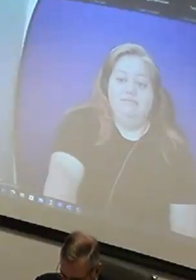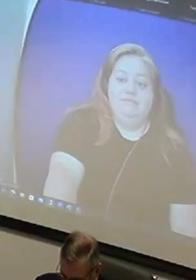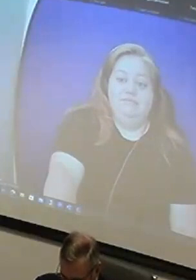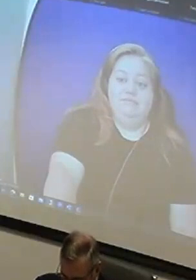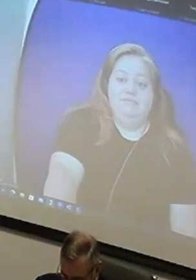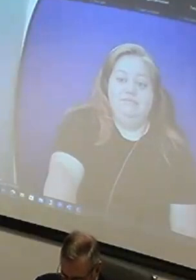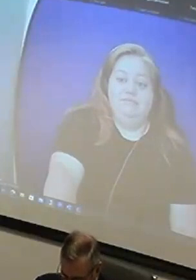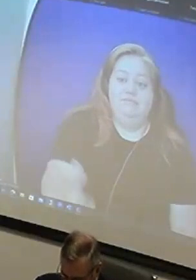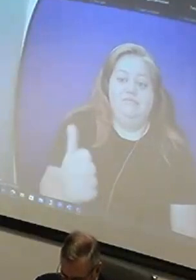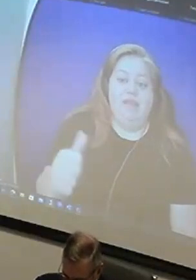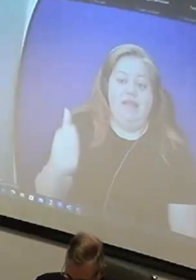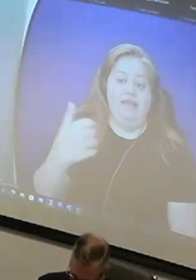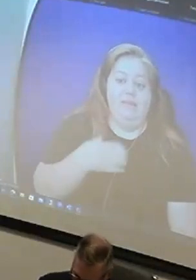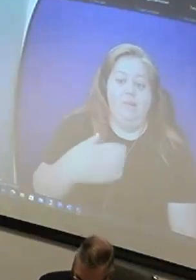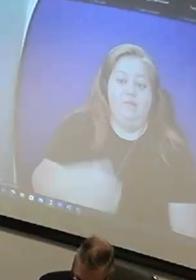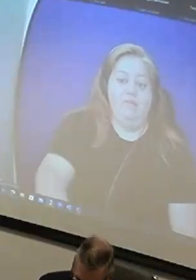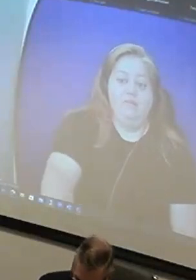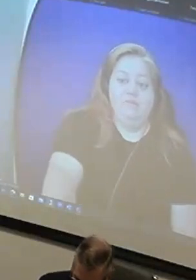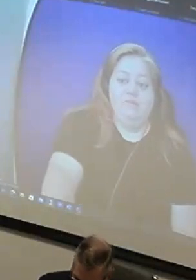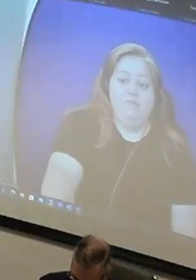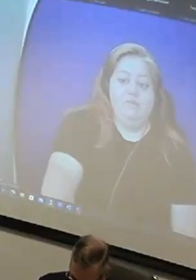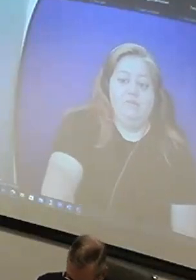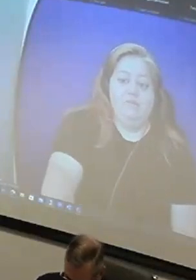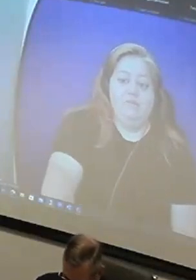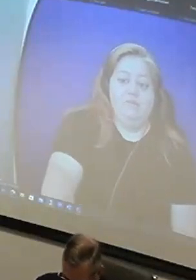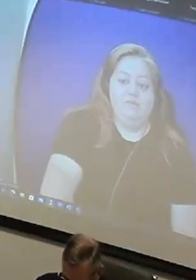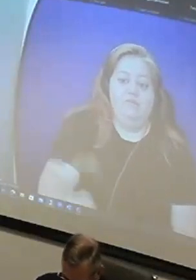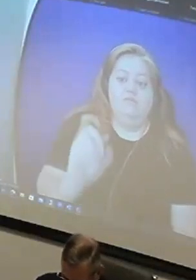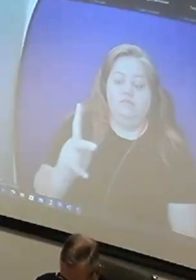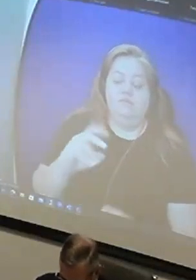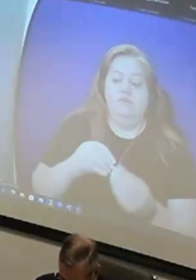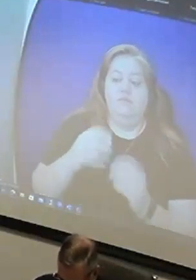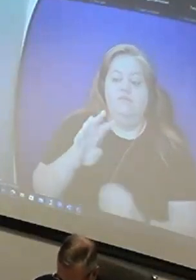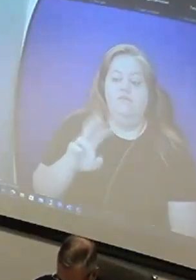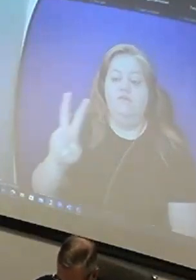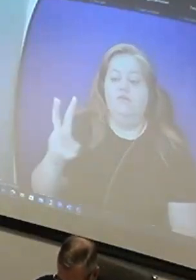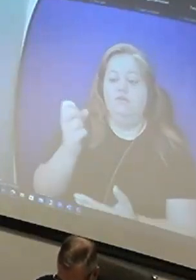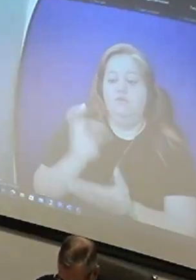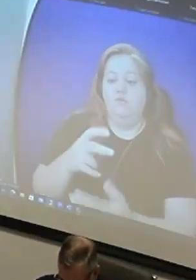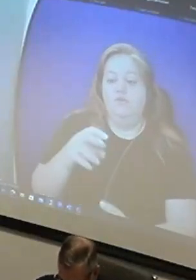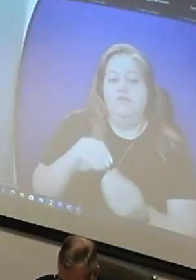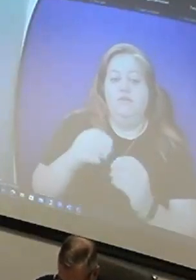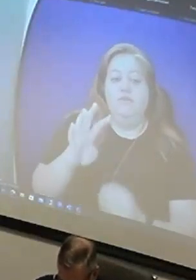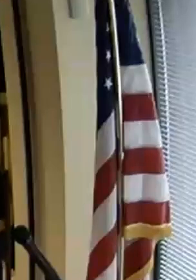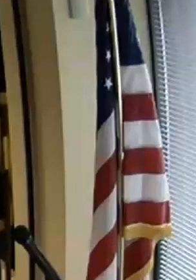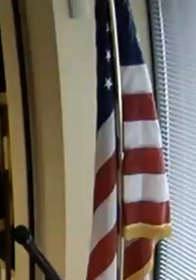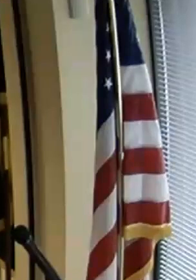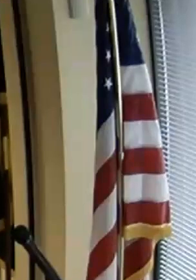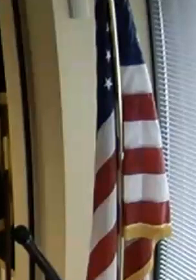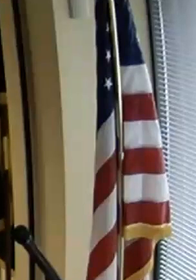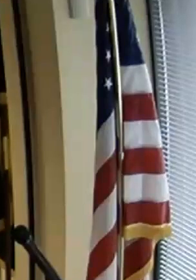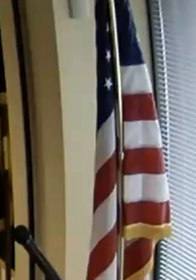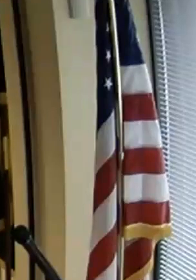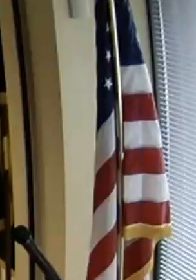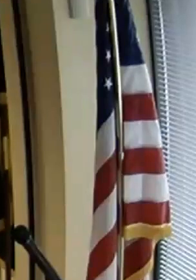opposed? Abstentions? Resolution 42 is approved. Resolution 43. This is approving